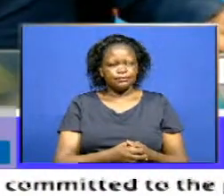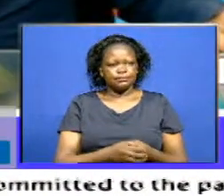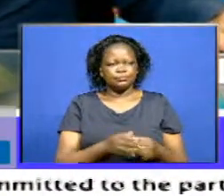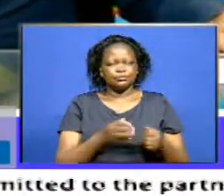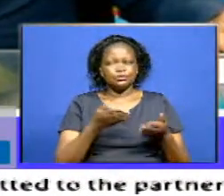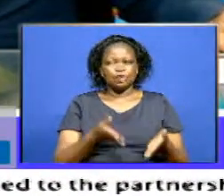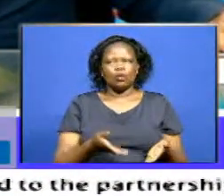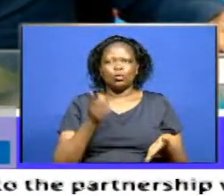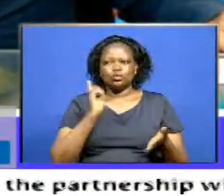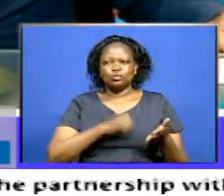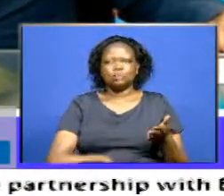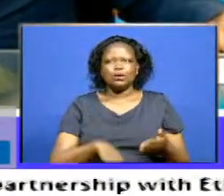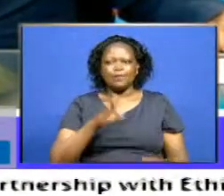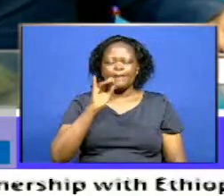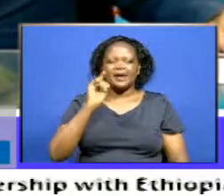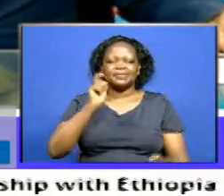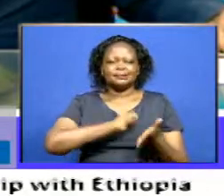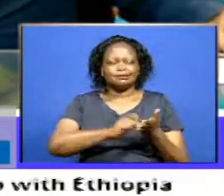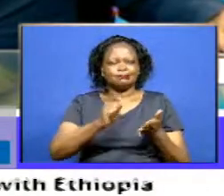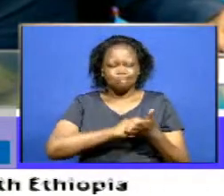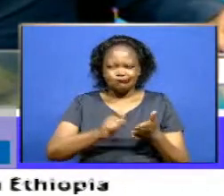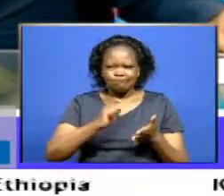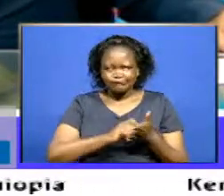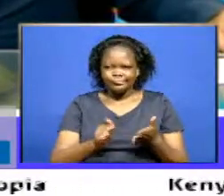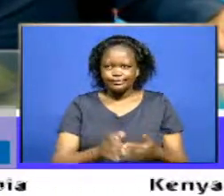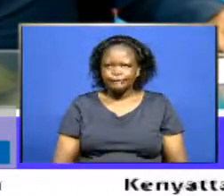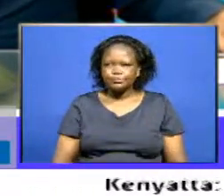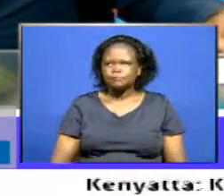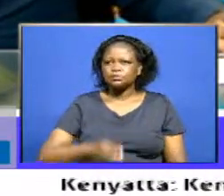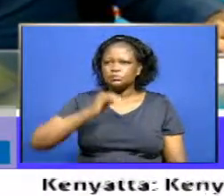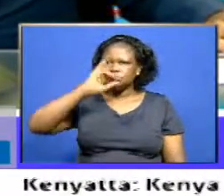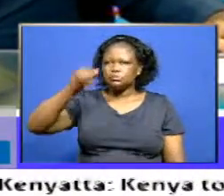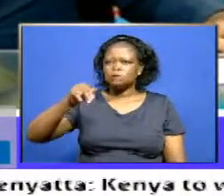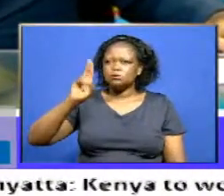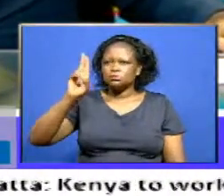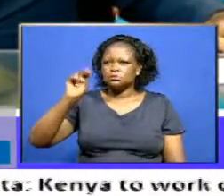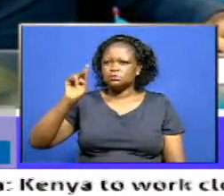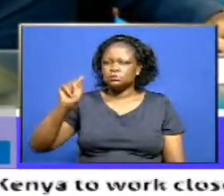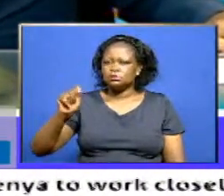take you to the BBI Secretariat, and Junet Mohammed